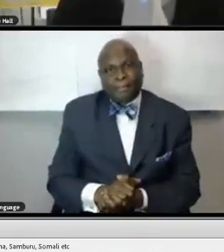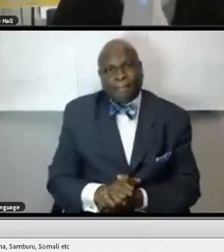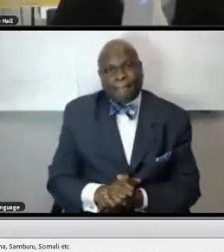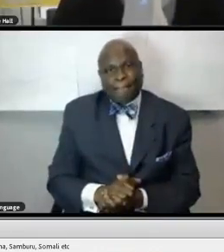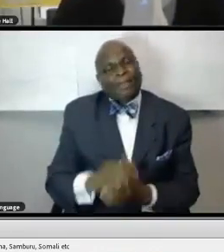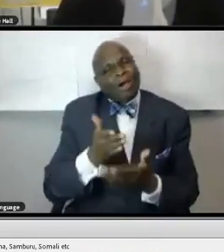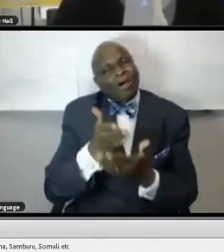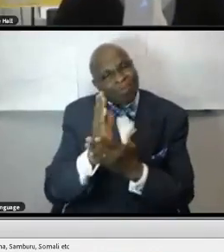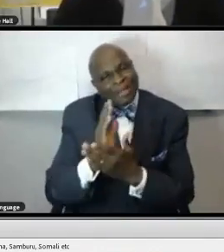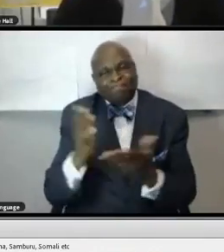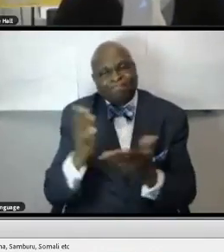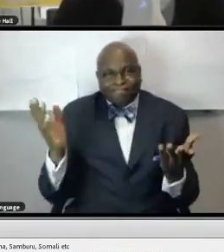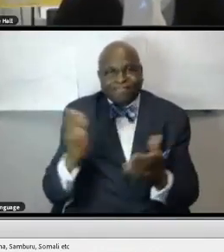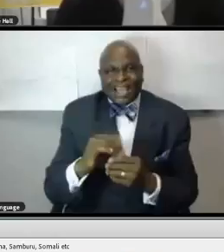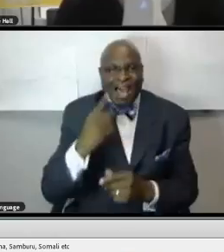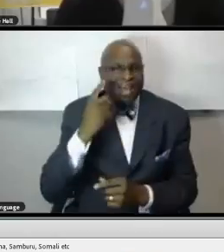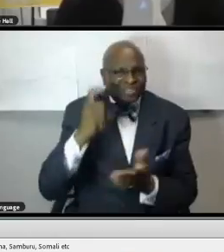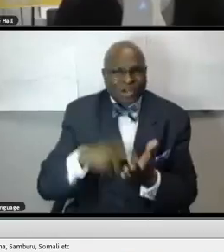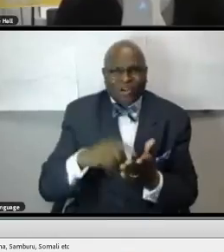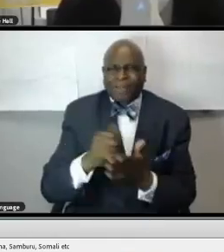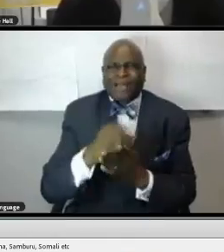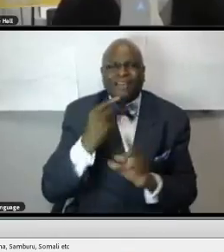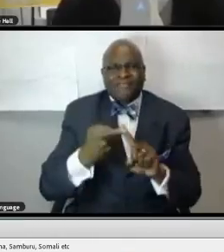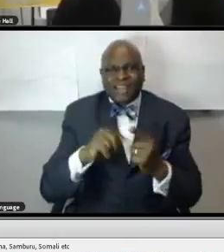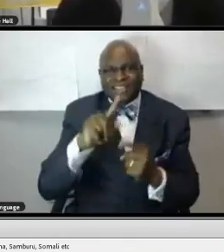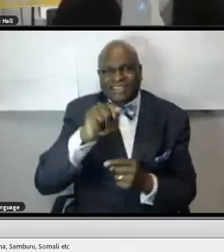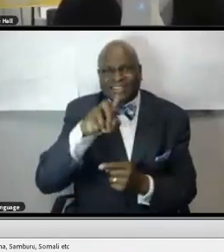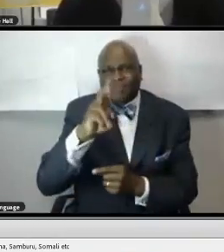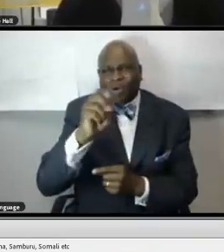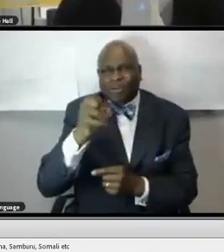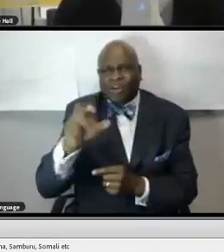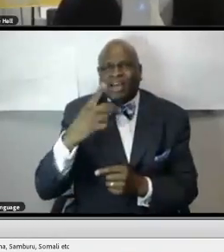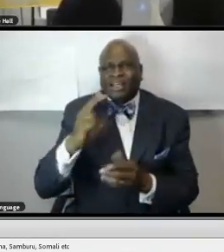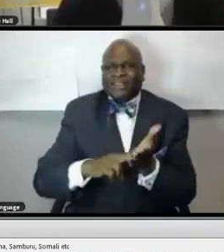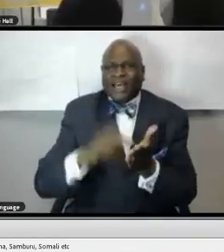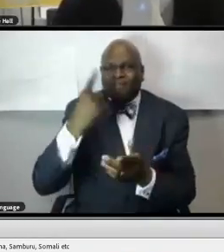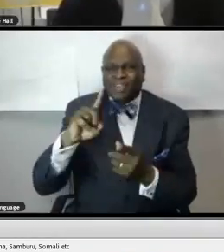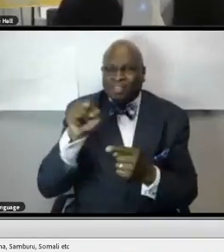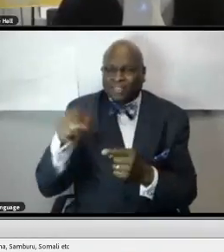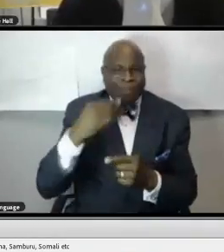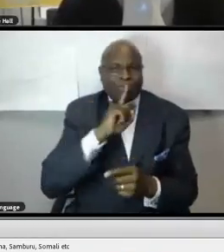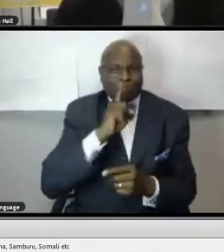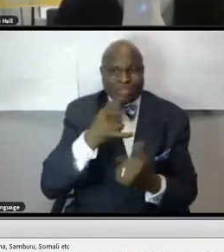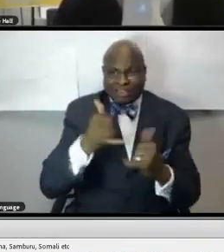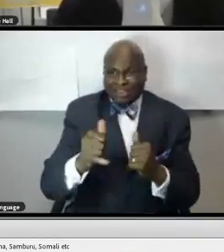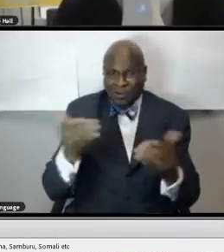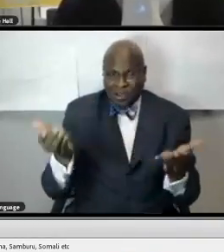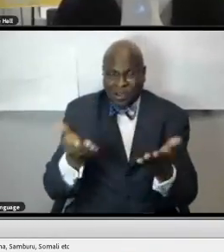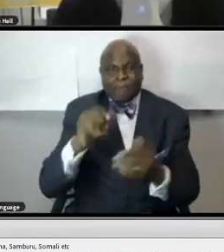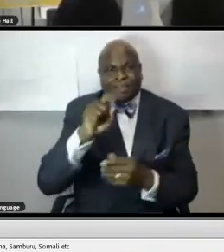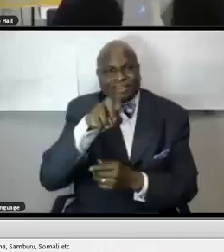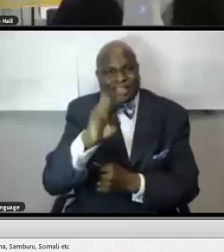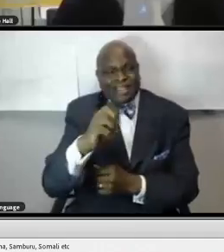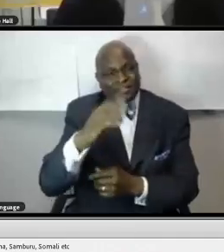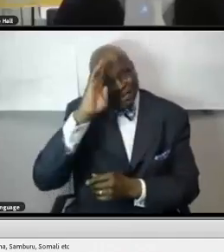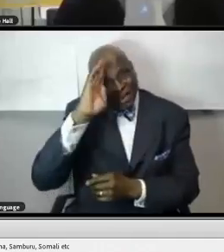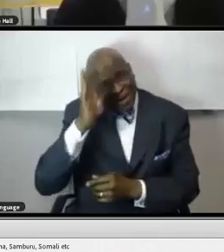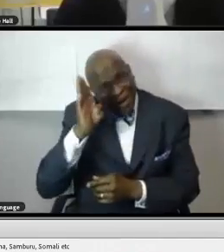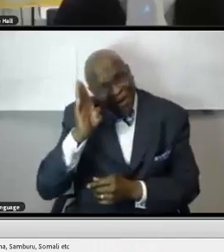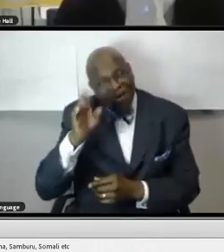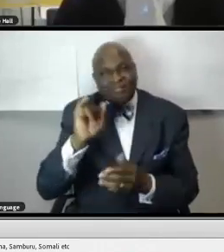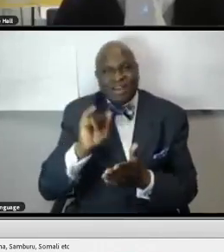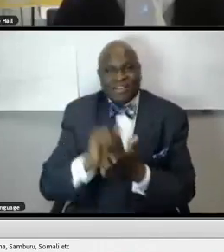All right, I saw that my dear friend Steve Radelet had signed up for this. I don't know if he's still here, but Steve, hats off to you for this